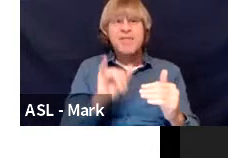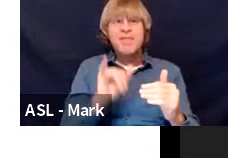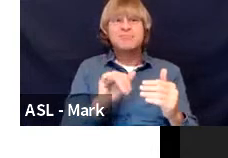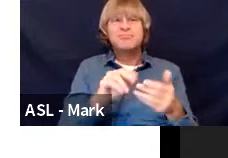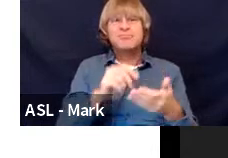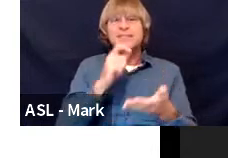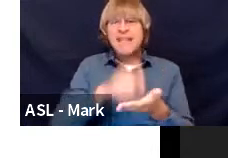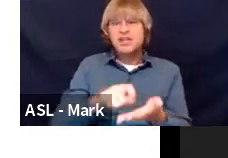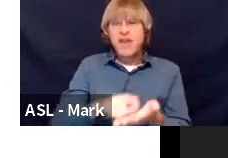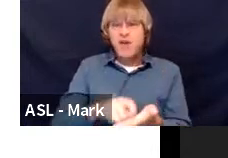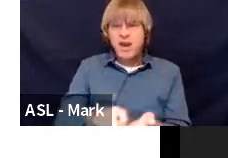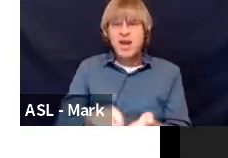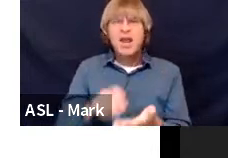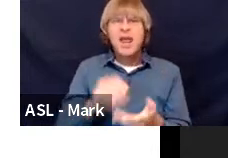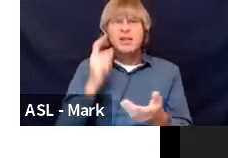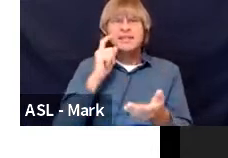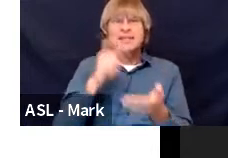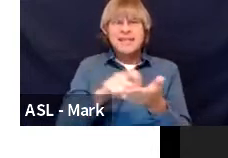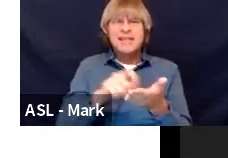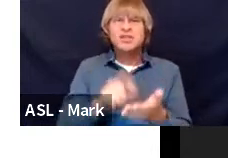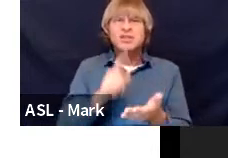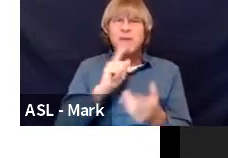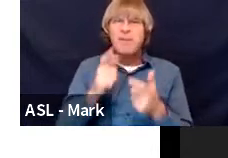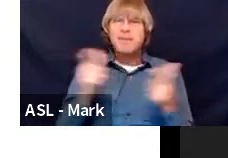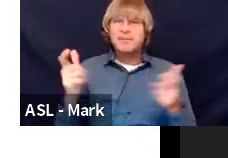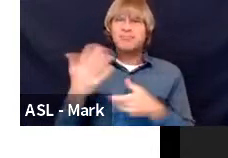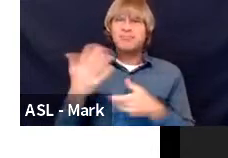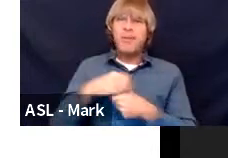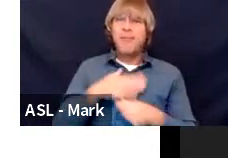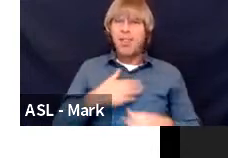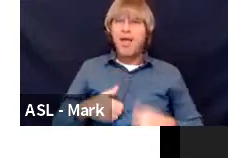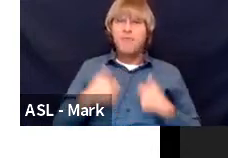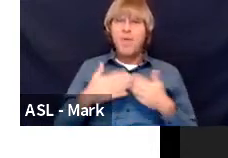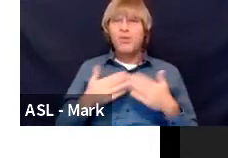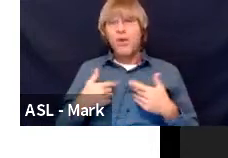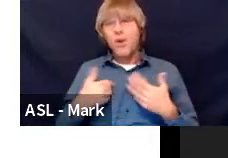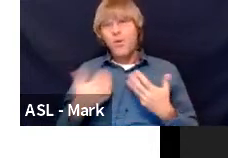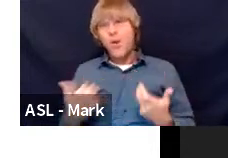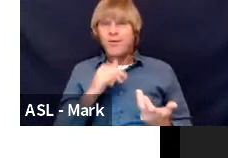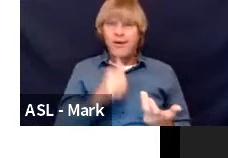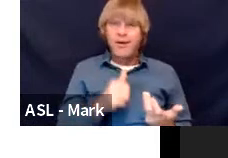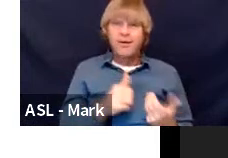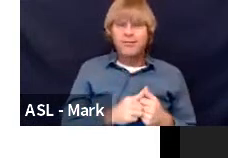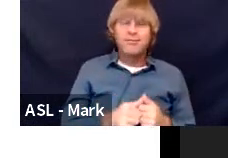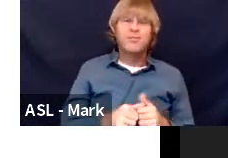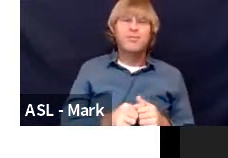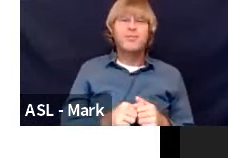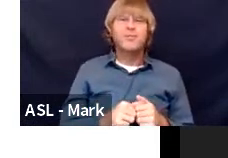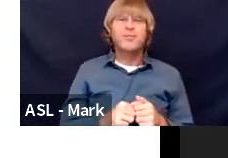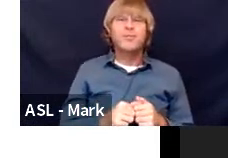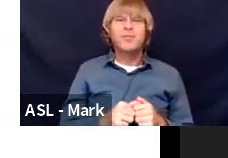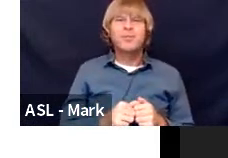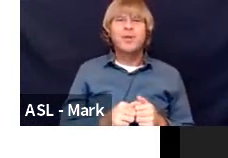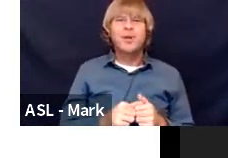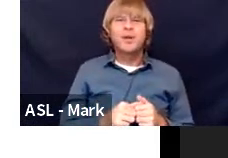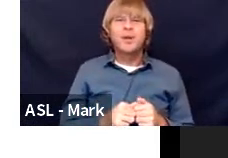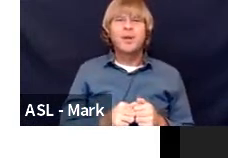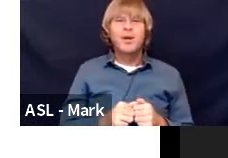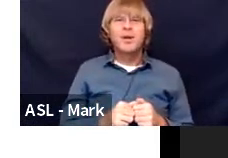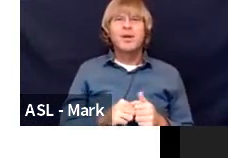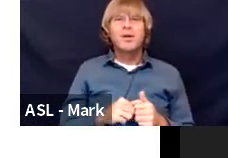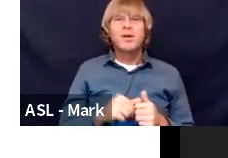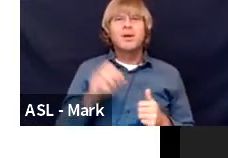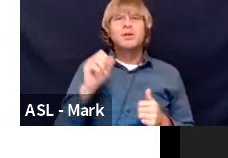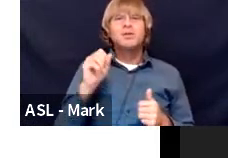once again. So as you see, stationery has been a huge part of my life, whether I wanted it to be or not.